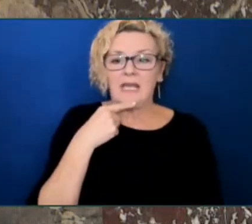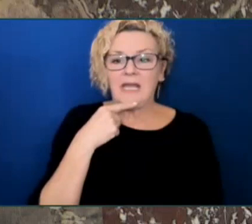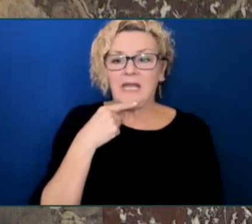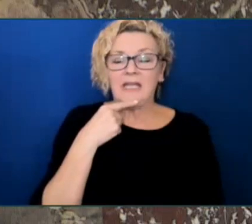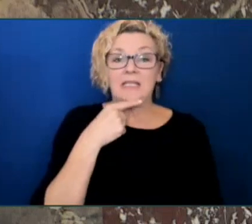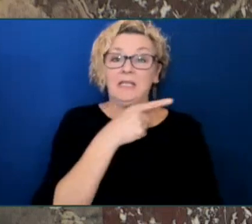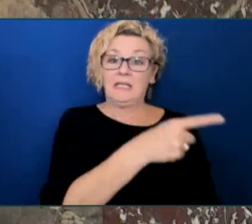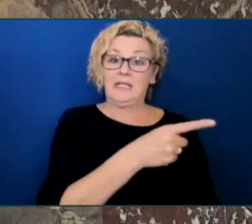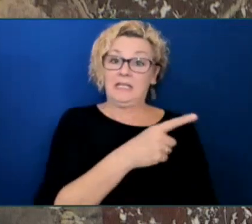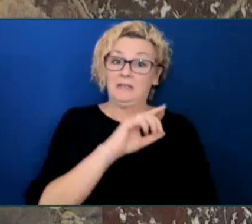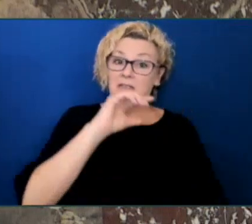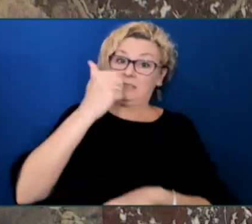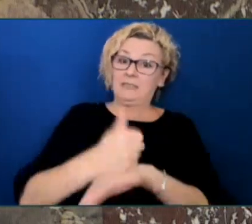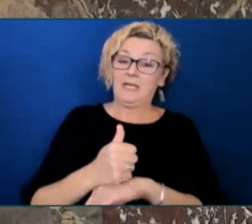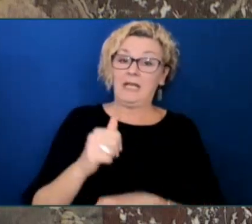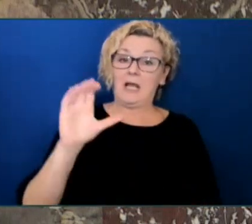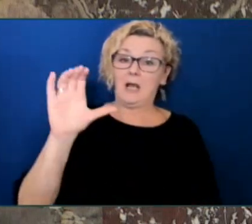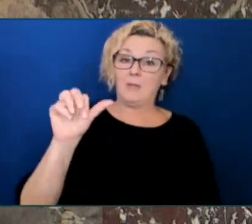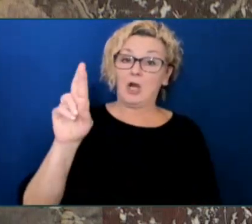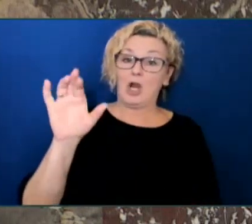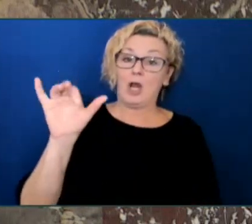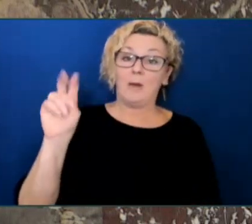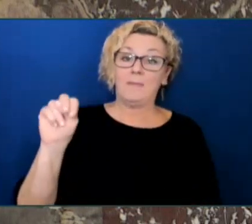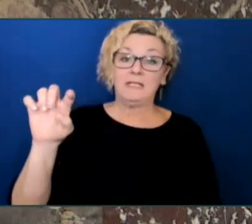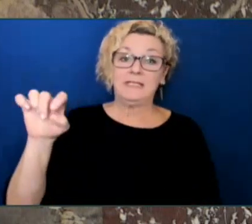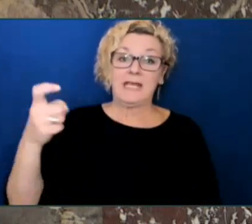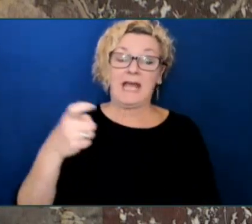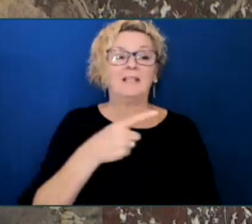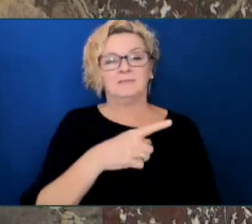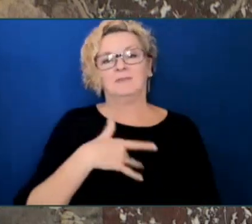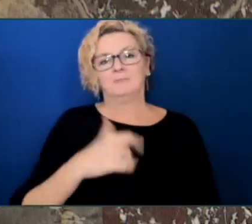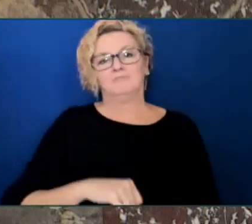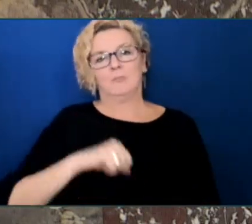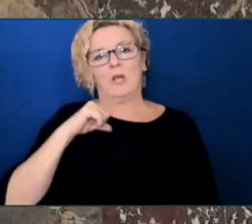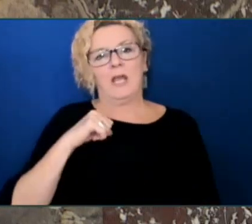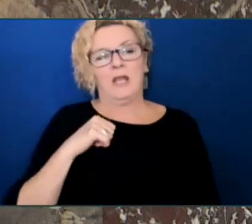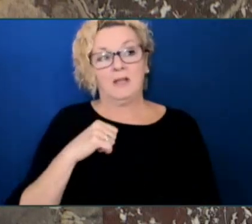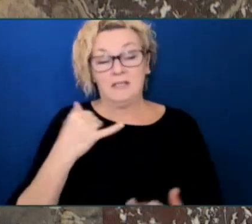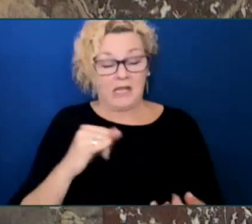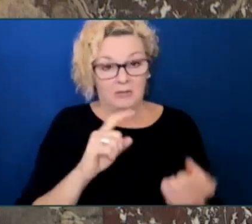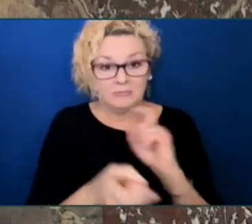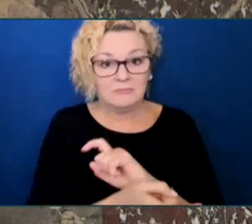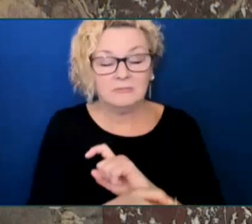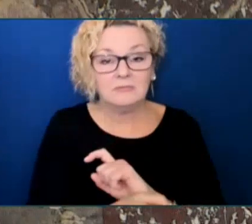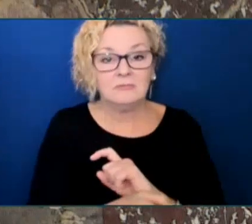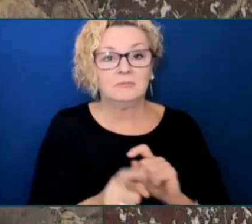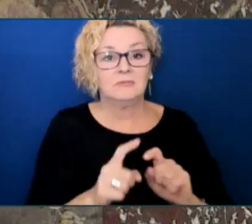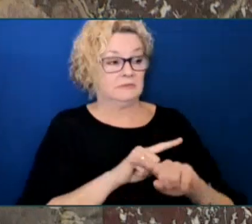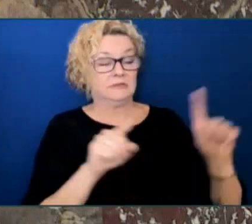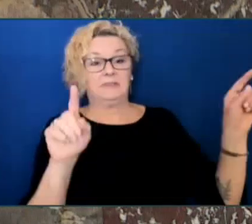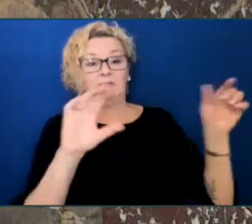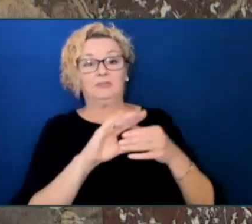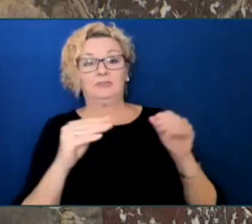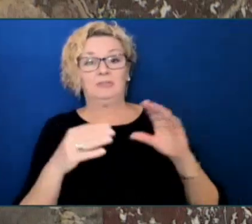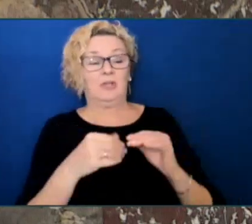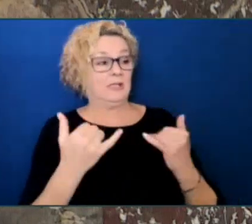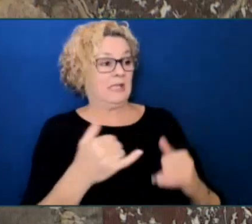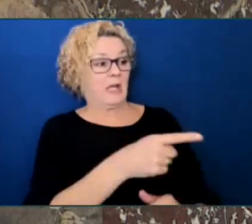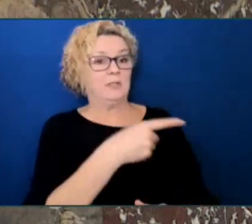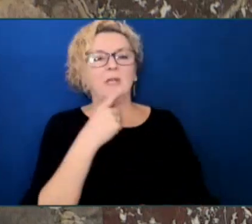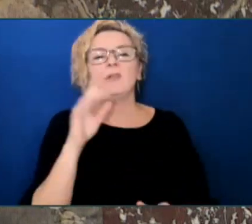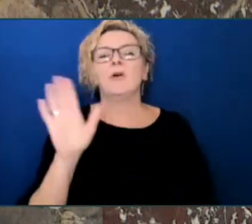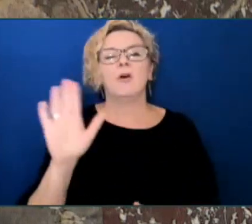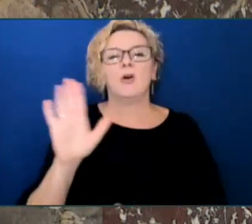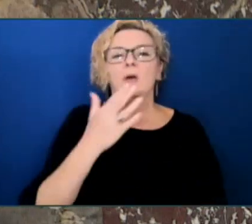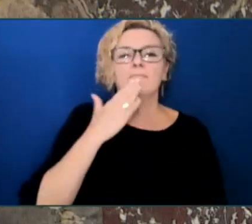did. And now they say, no, we don't think it's a good idea anymore.